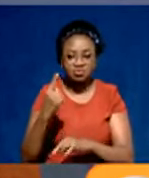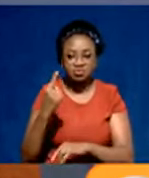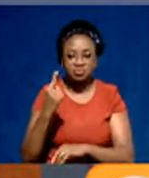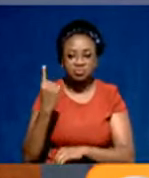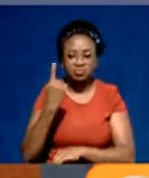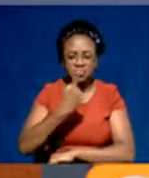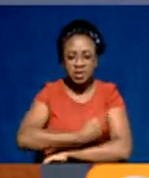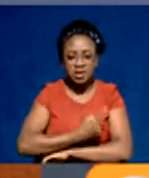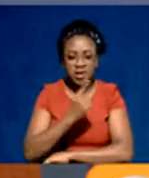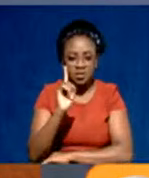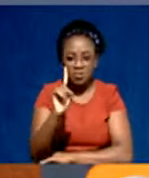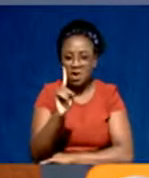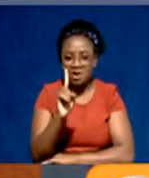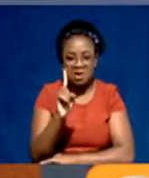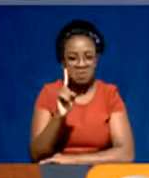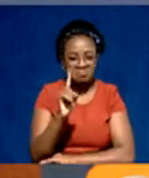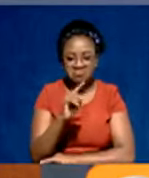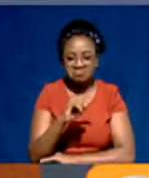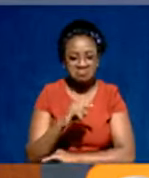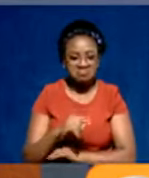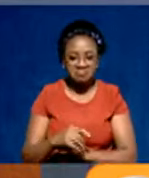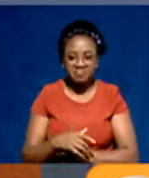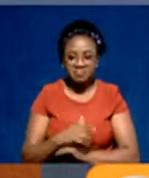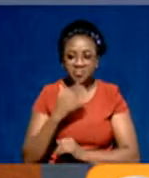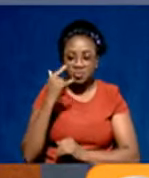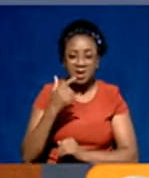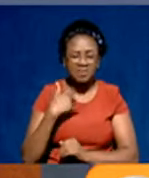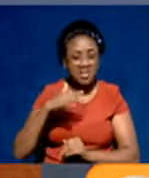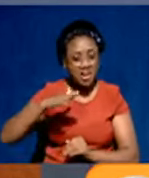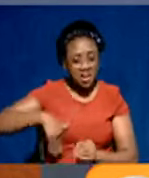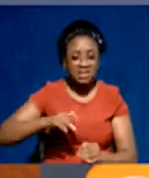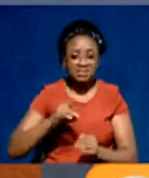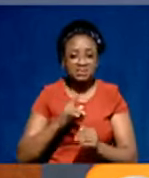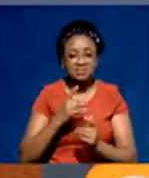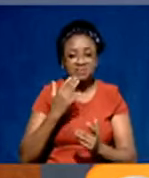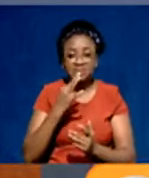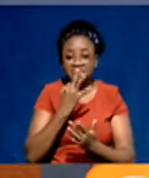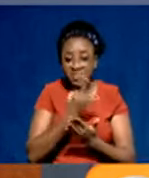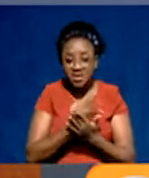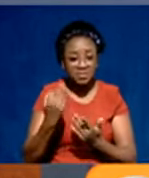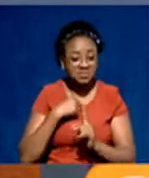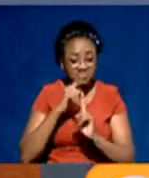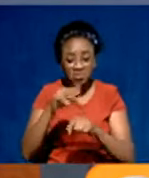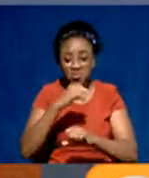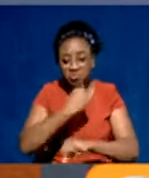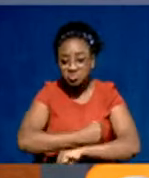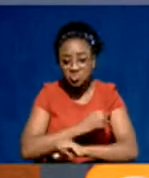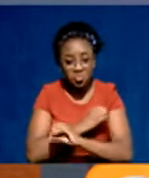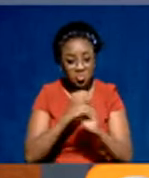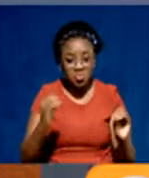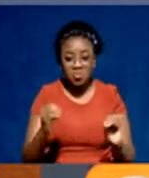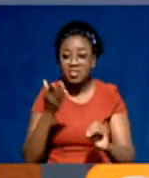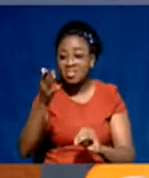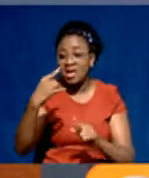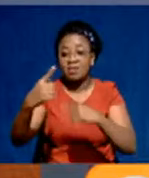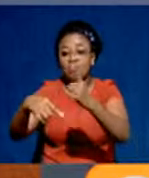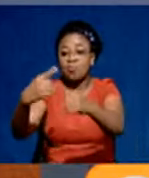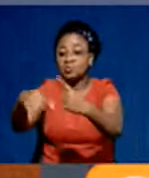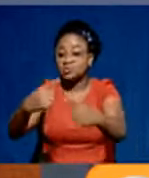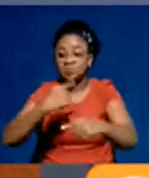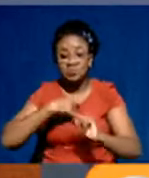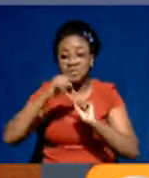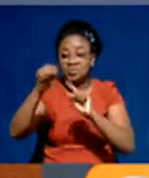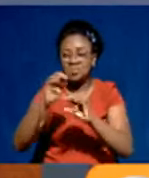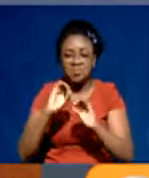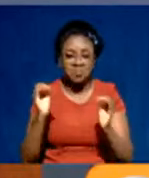And I used not to delay with a day or two, yes, but weeks, sometimes even 3 weeks. And even everybody in the